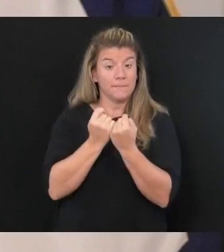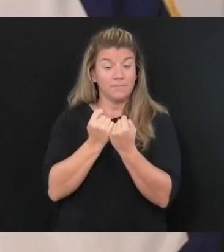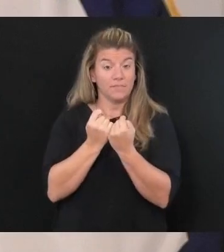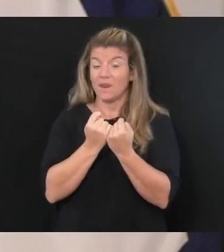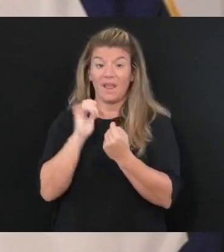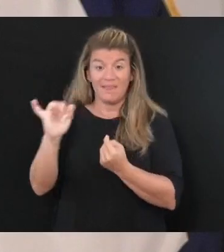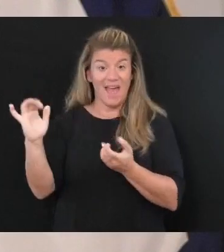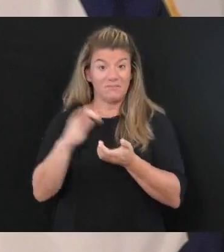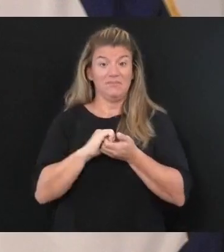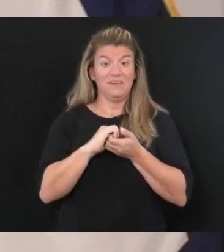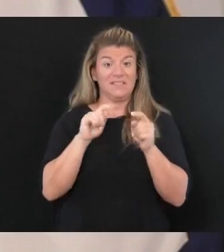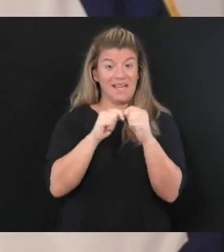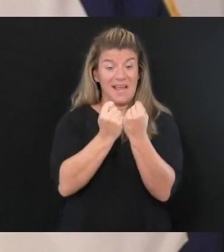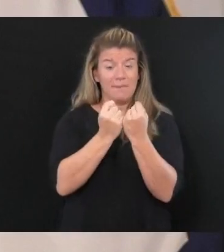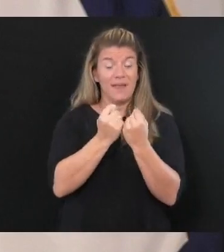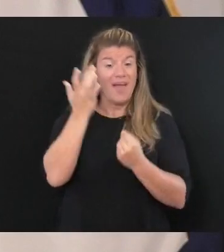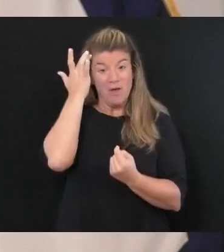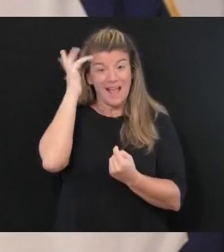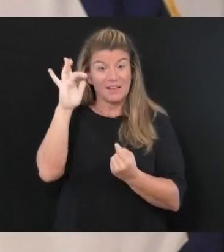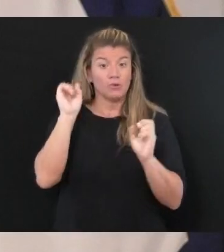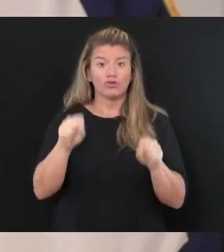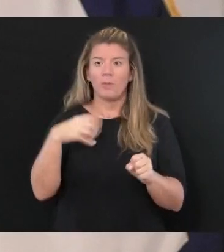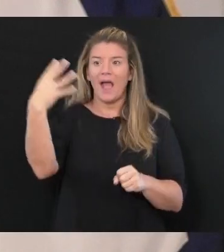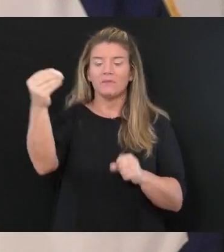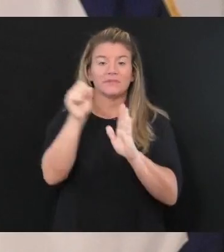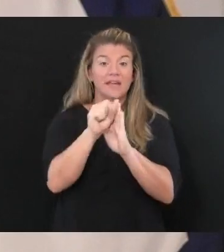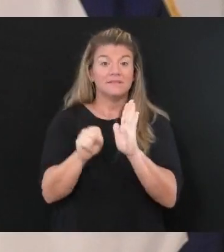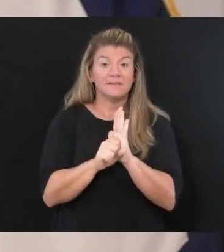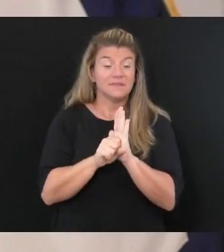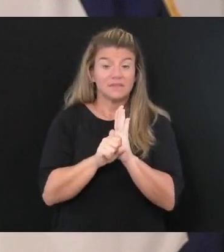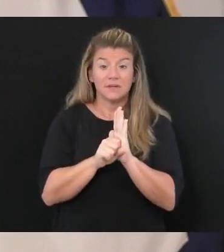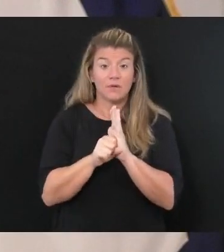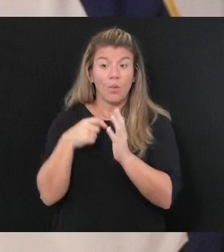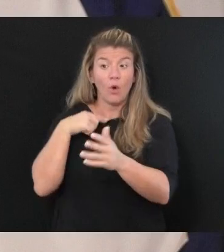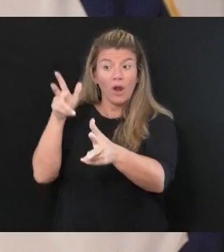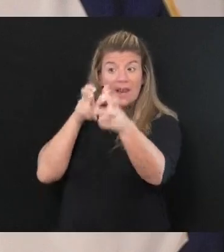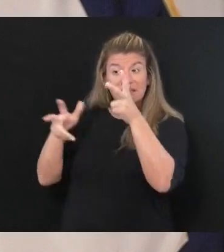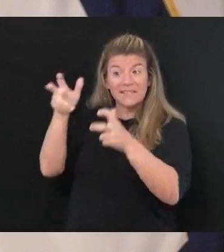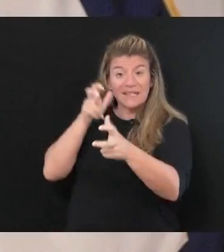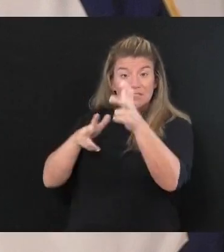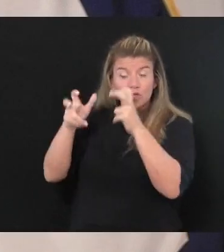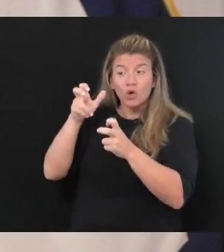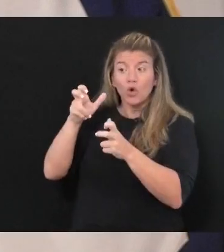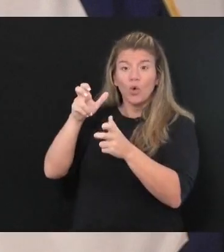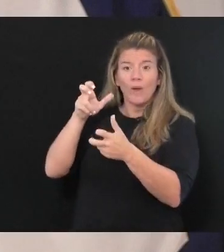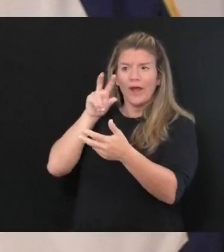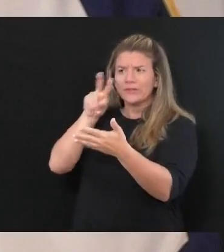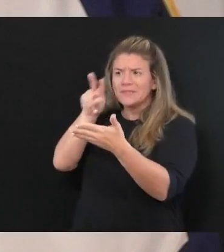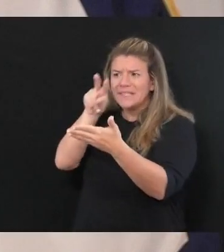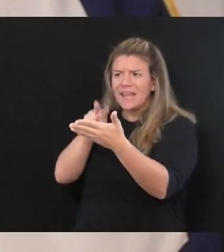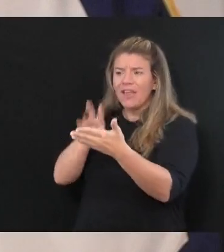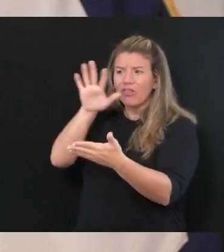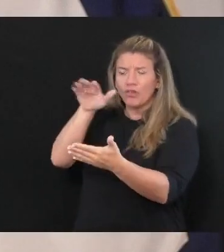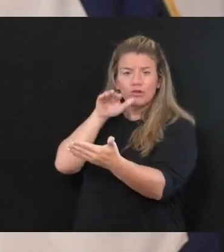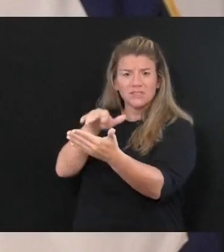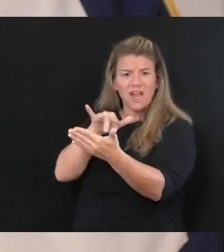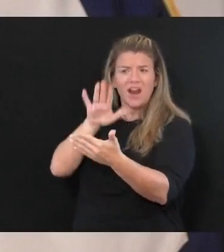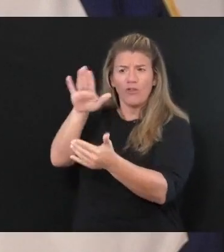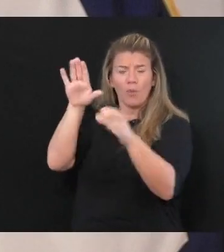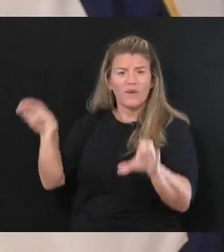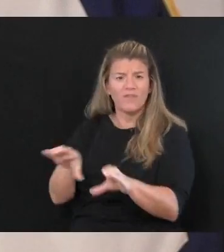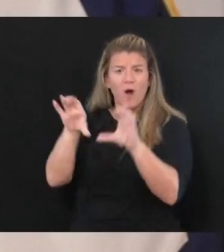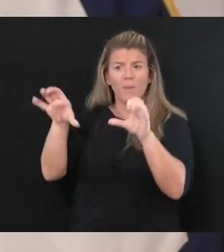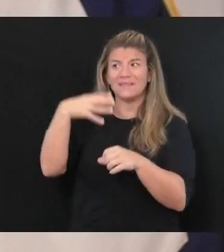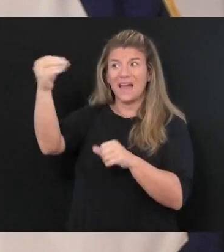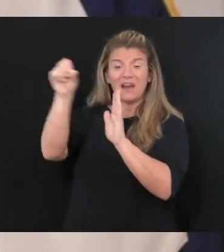be experts from out of state, you know, that we're all listening to and referencing, you know, the performance of the out of